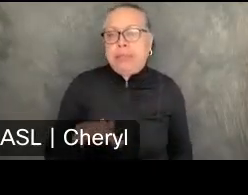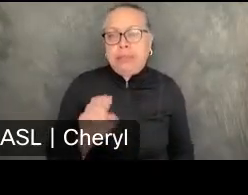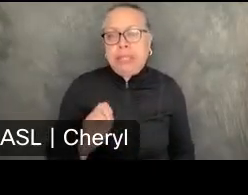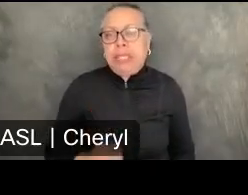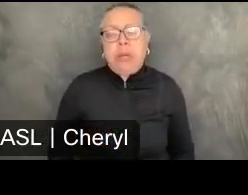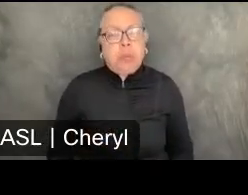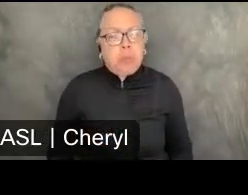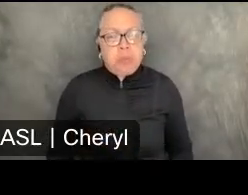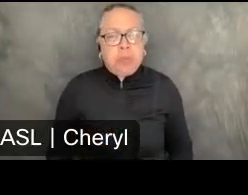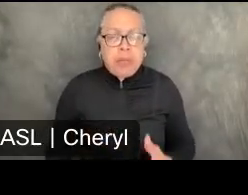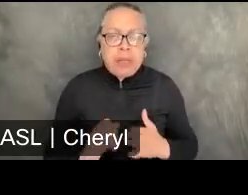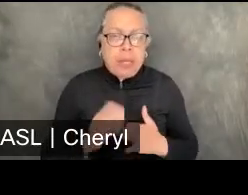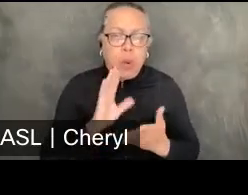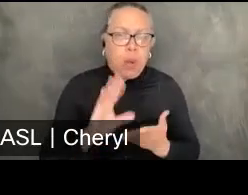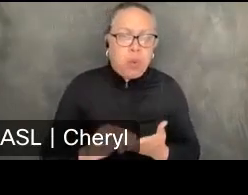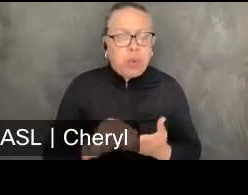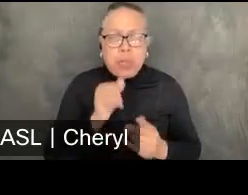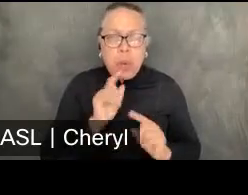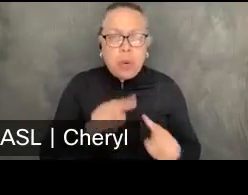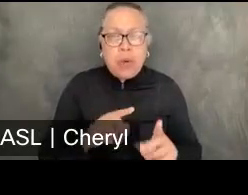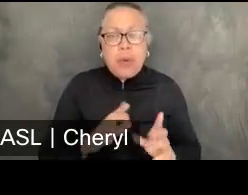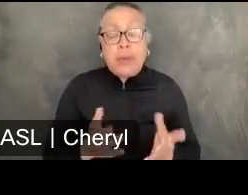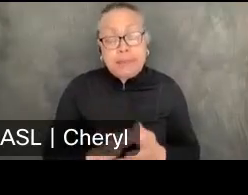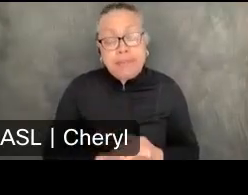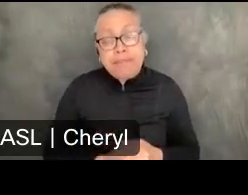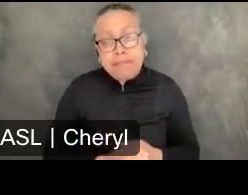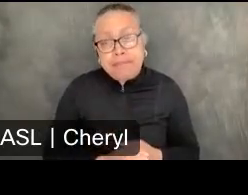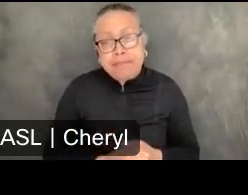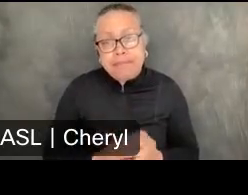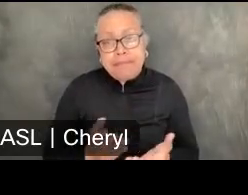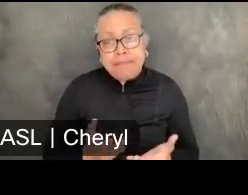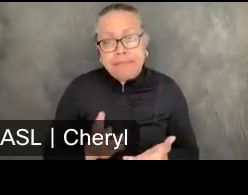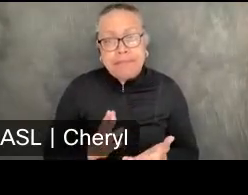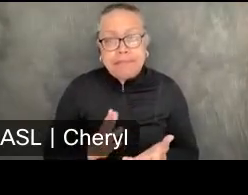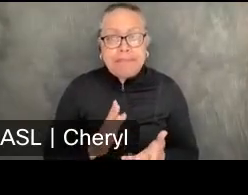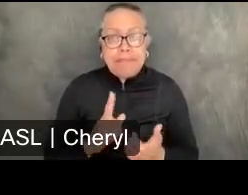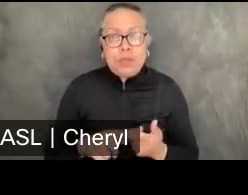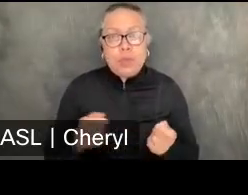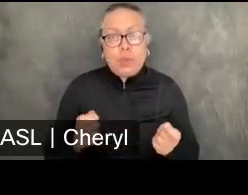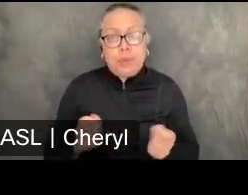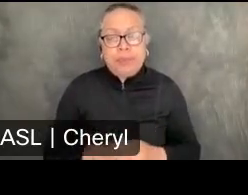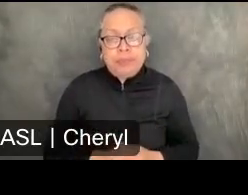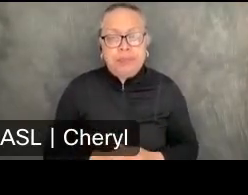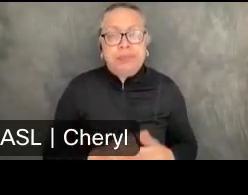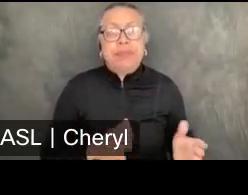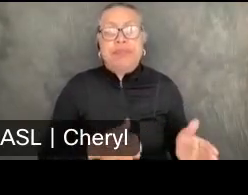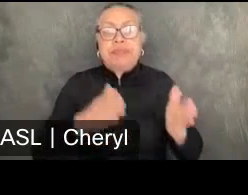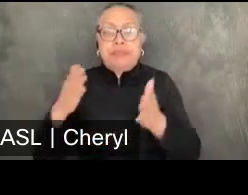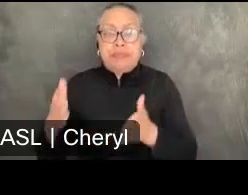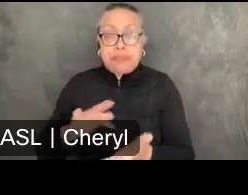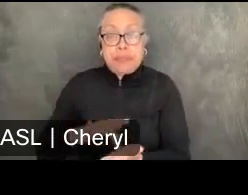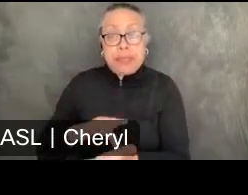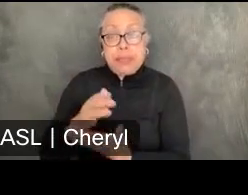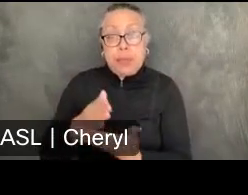or that therapy office, etc. Now, on the medication side, survivors shared with